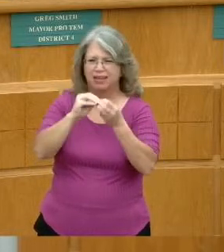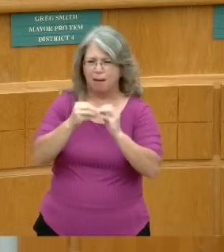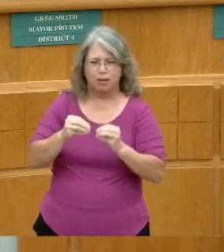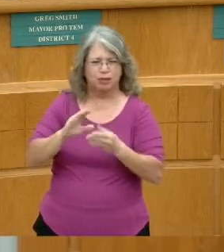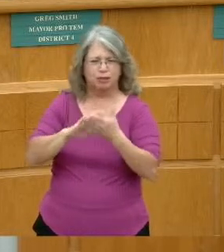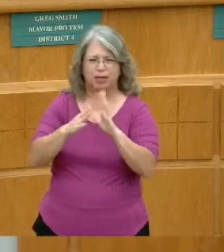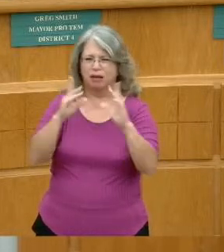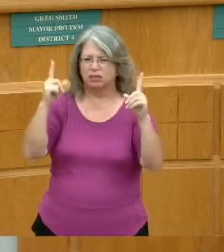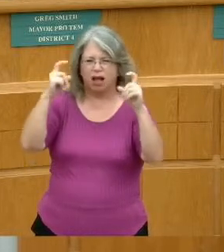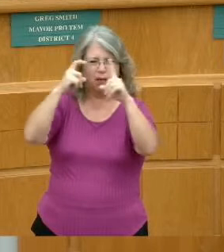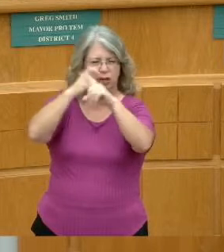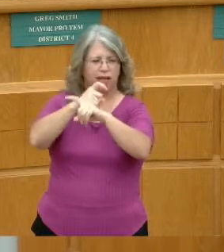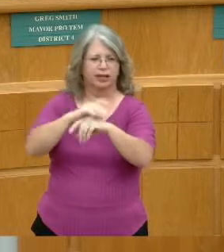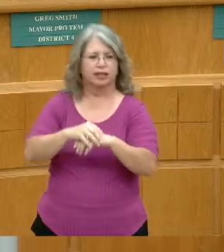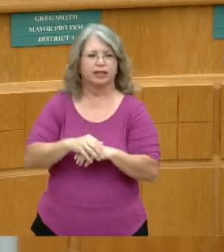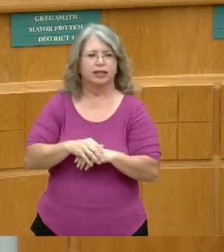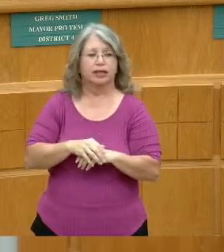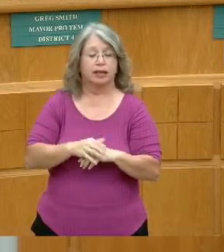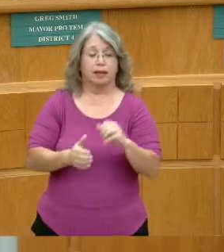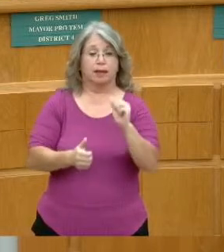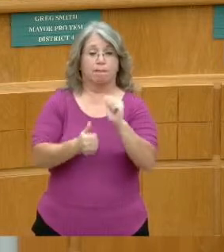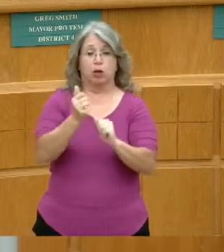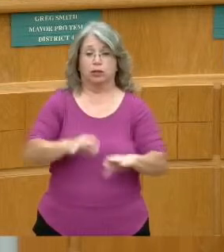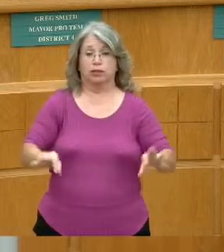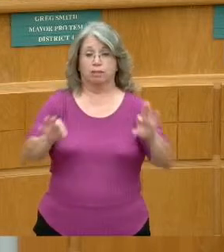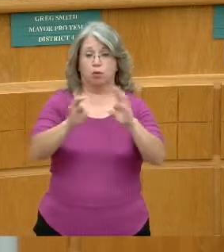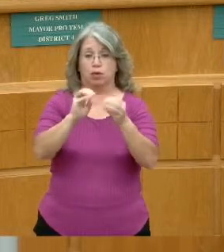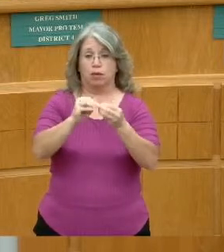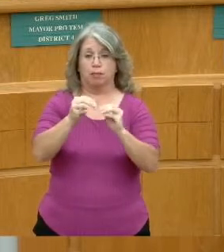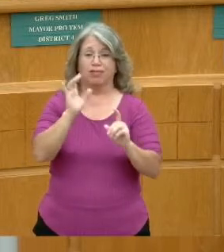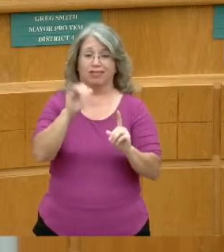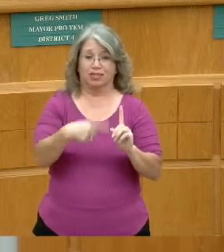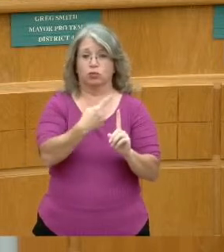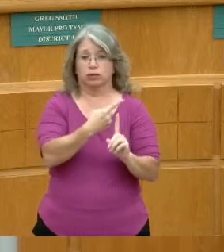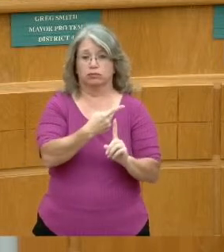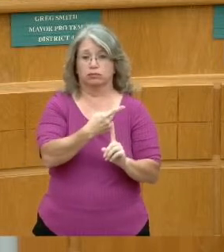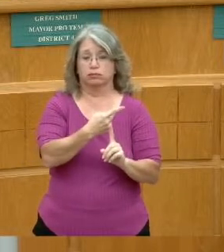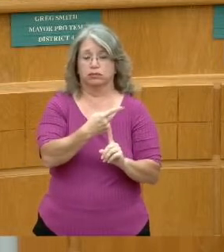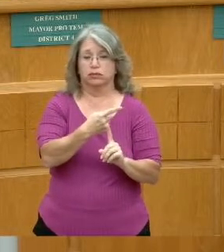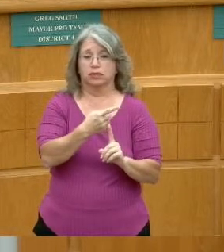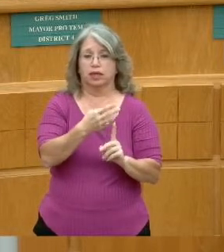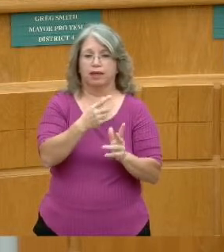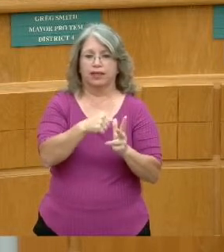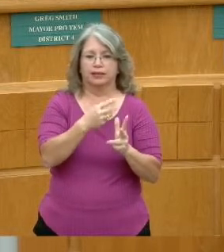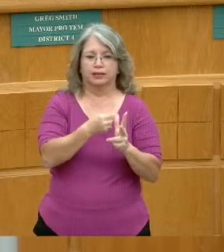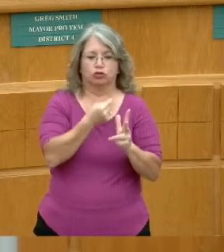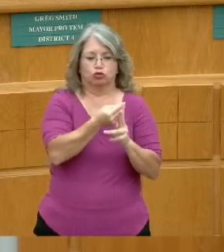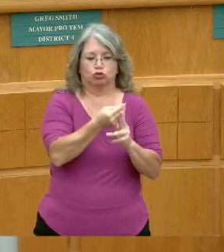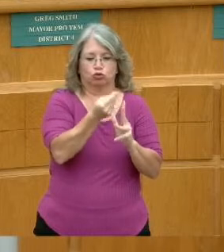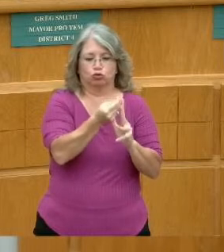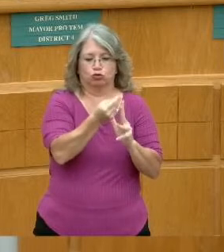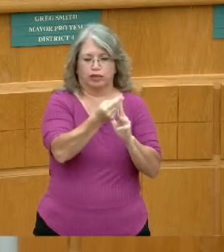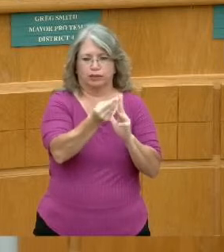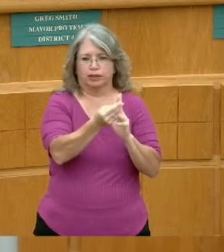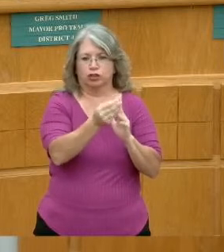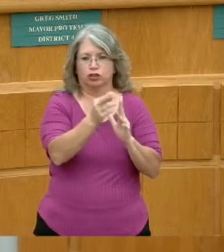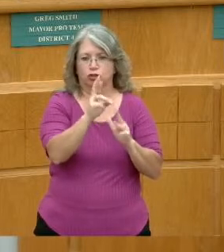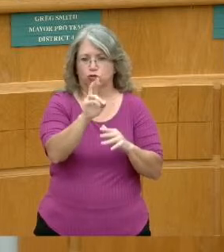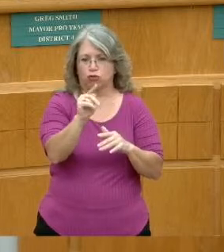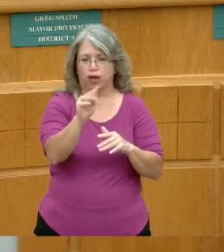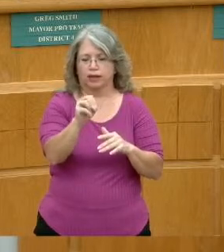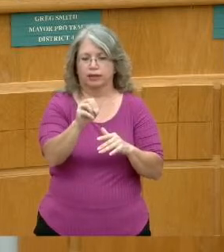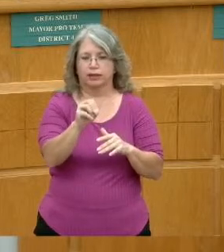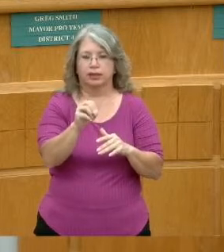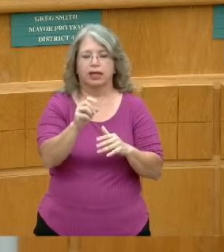in the interview was the most important number is this one, the transmission rate. And so right now our estimate is that for every person that gets infected